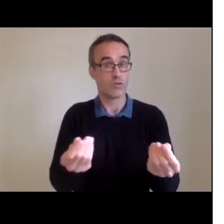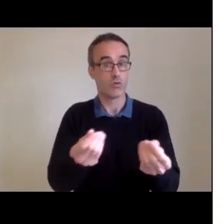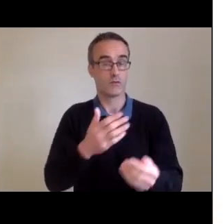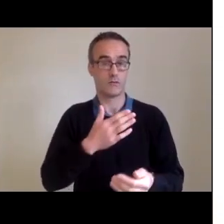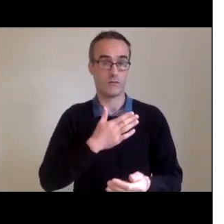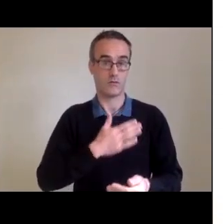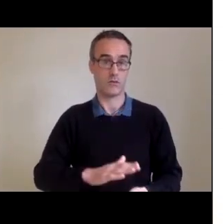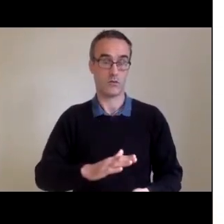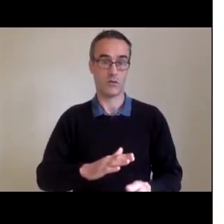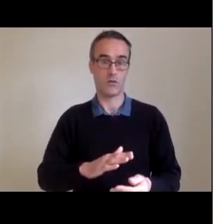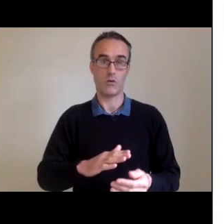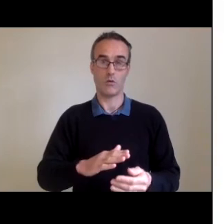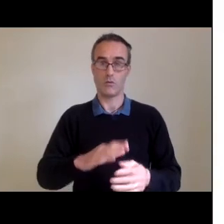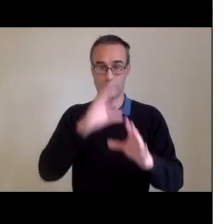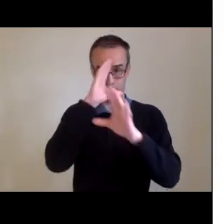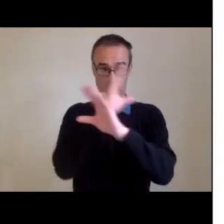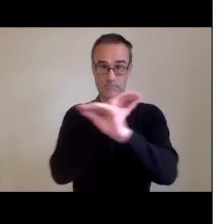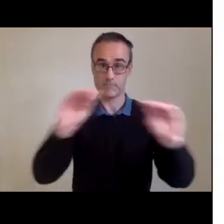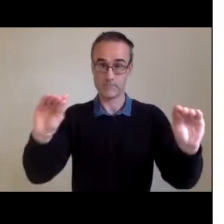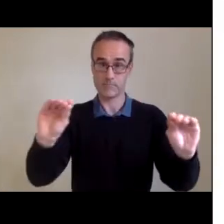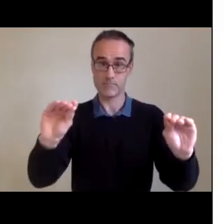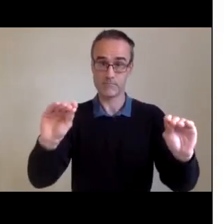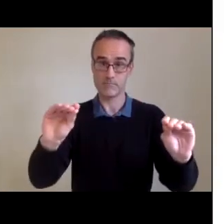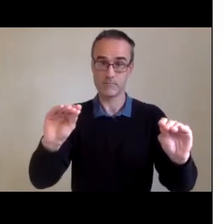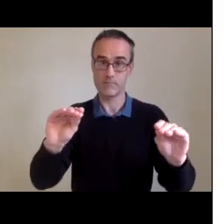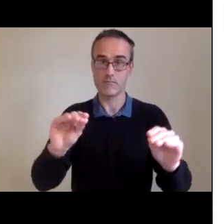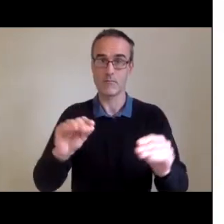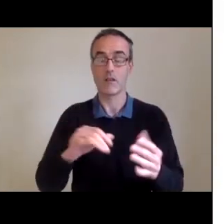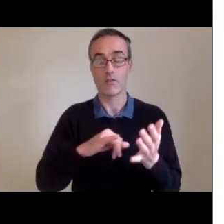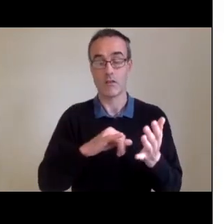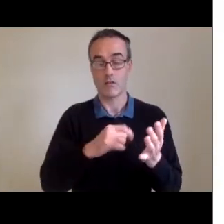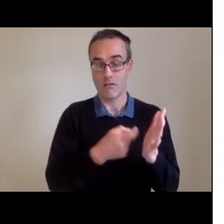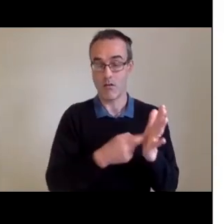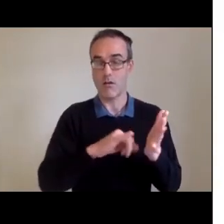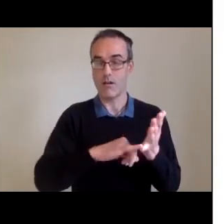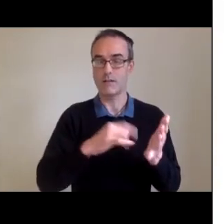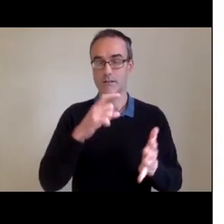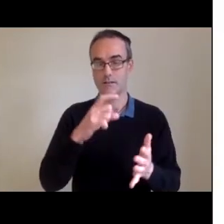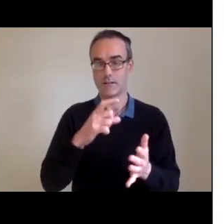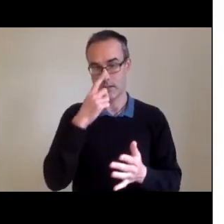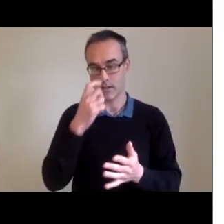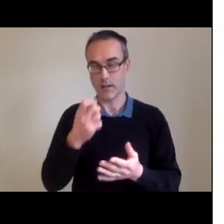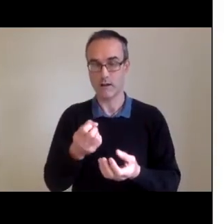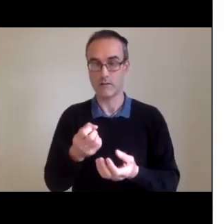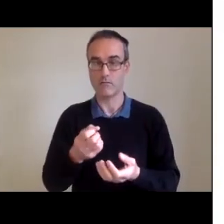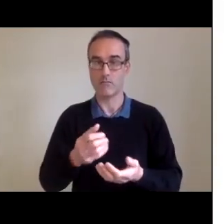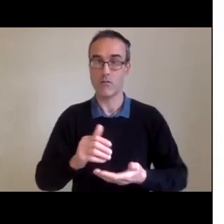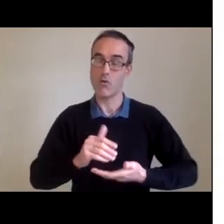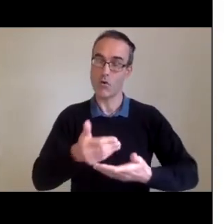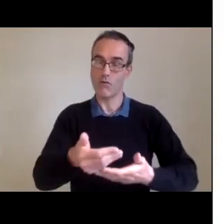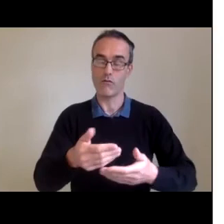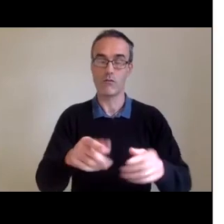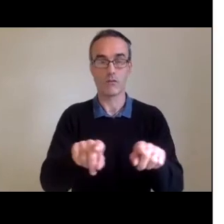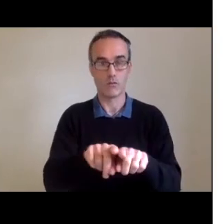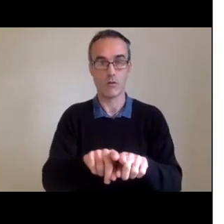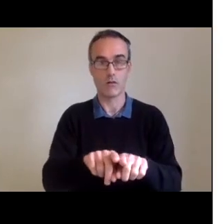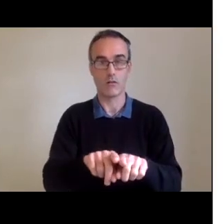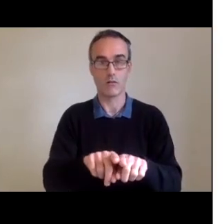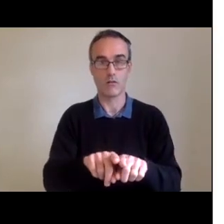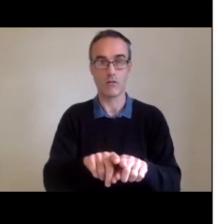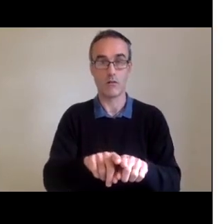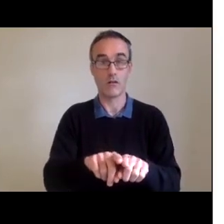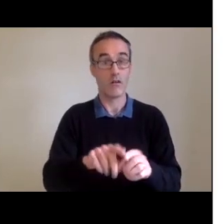you. And there's a couple of things that the RSC can offer. And so there is our Grants